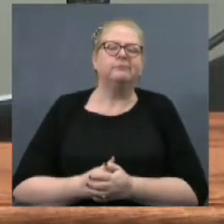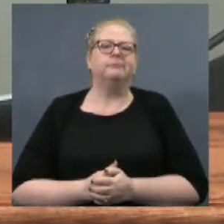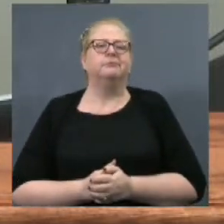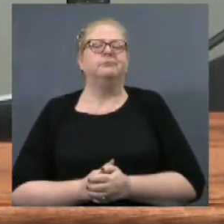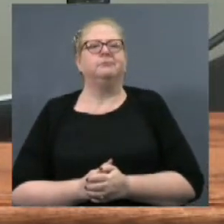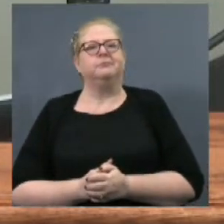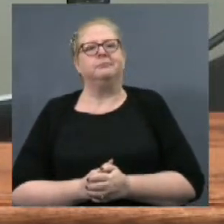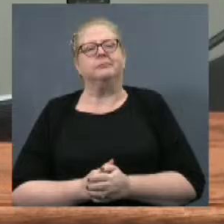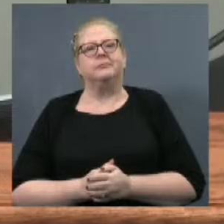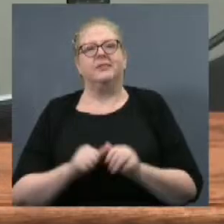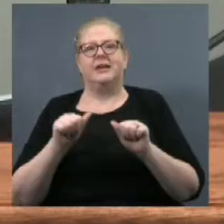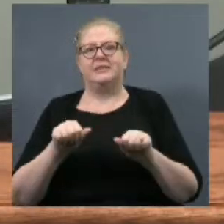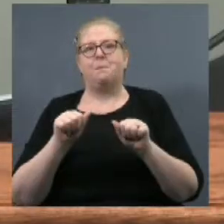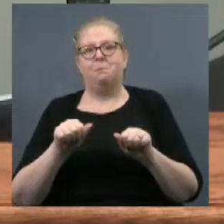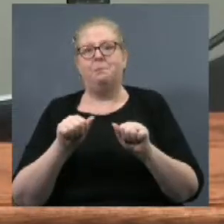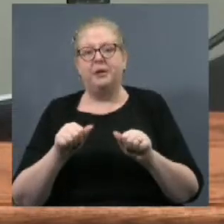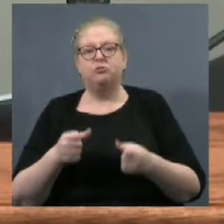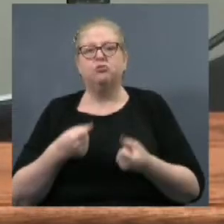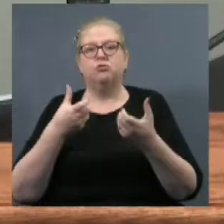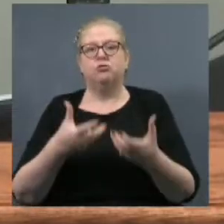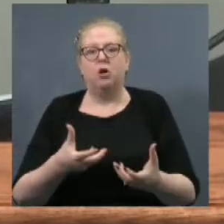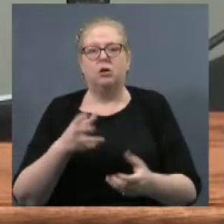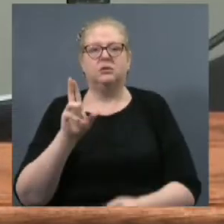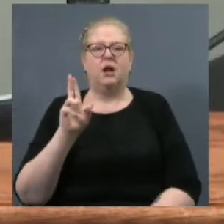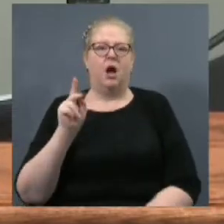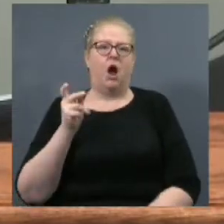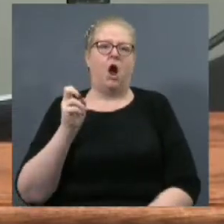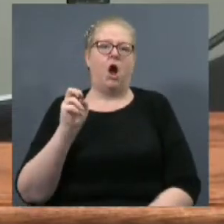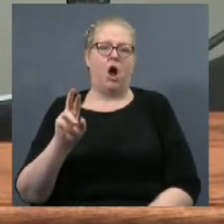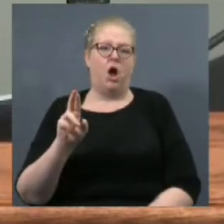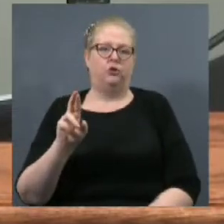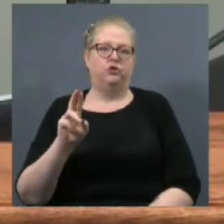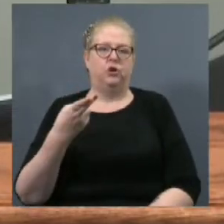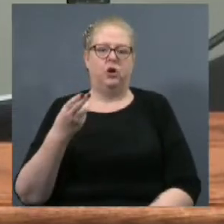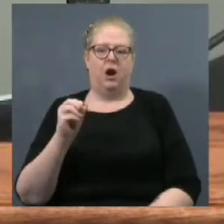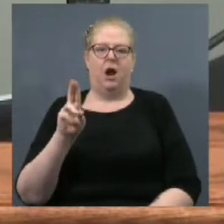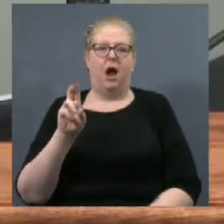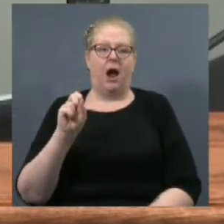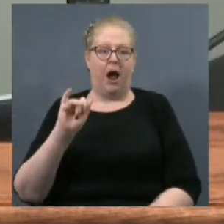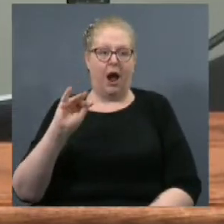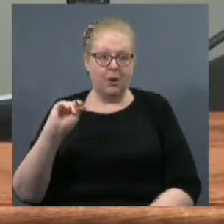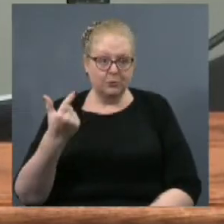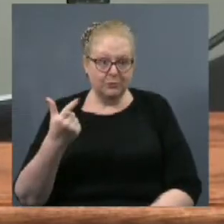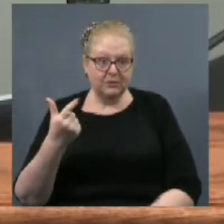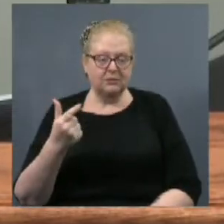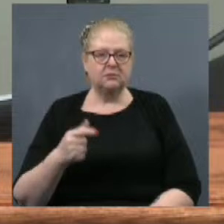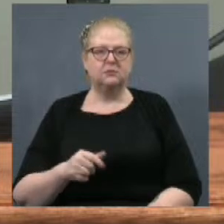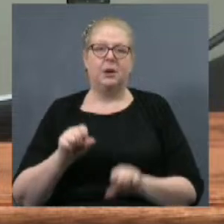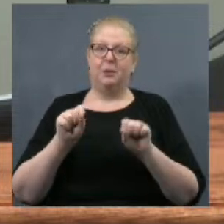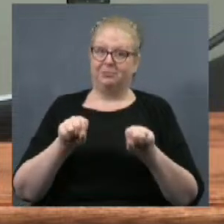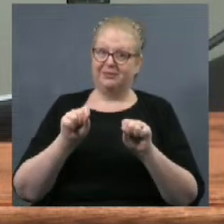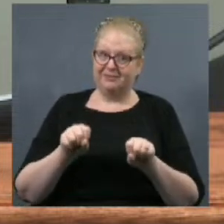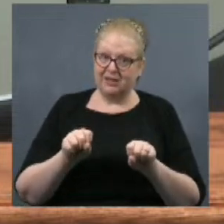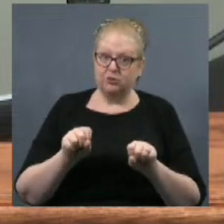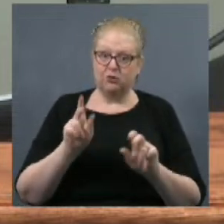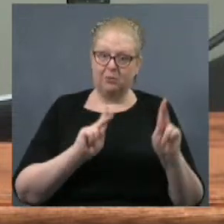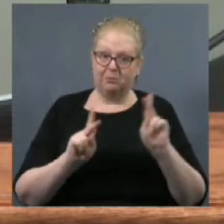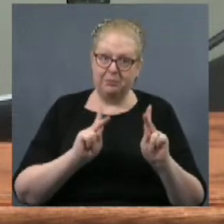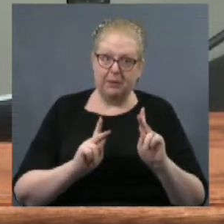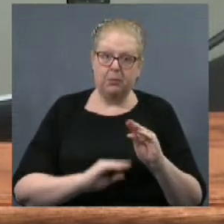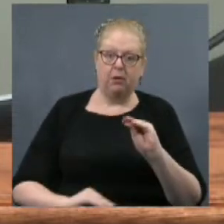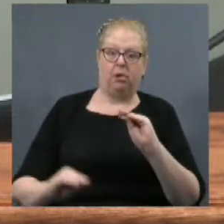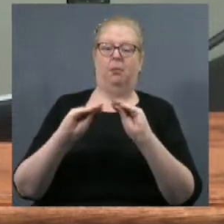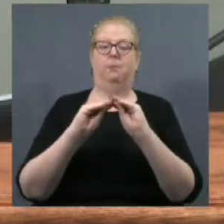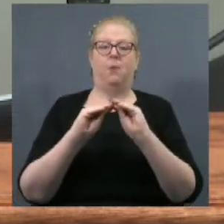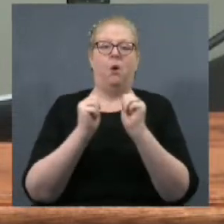underhousing, potential homelessness. And so that is the reason why we were